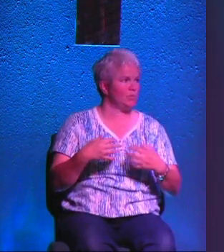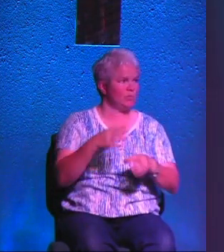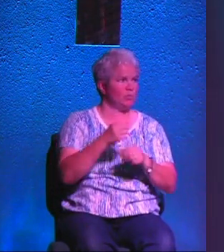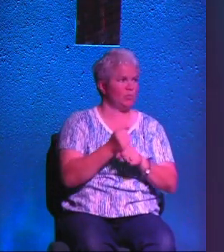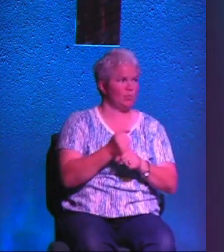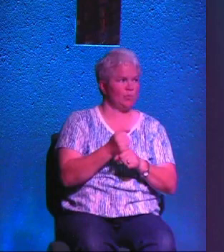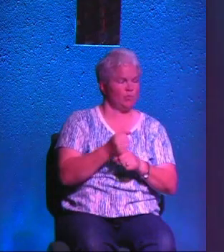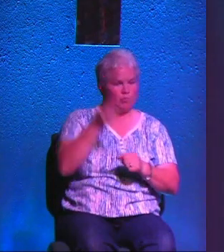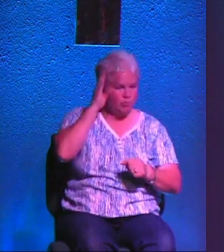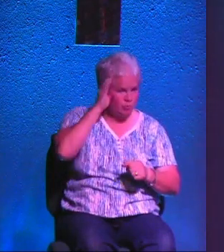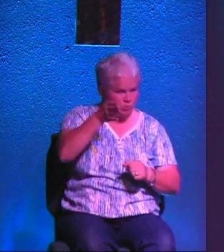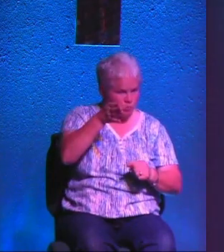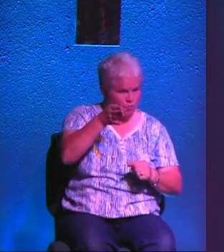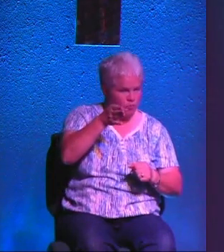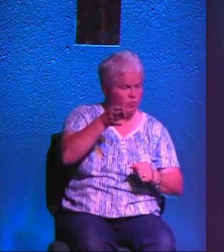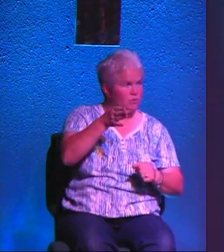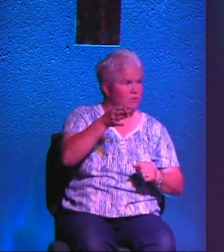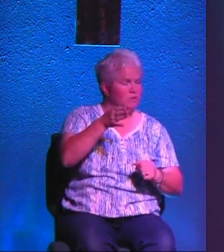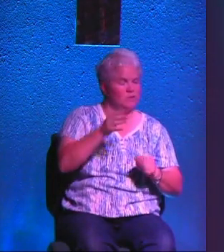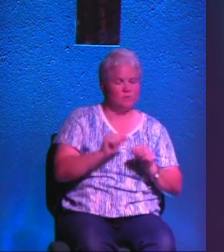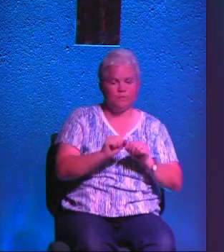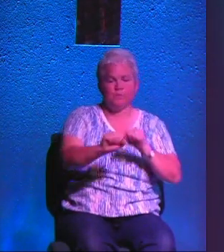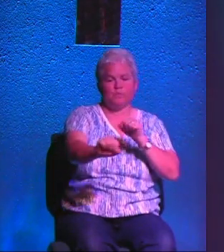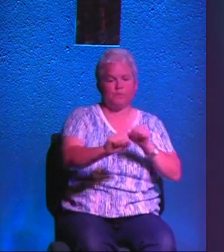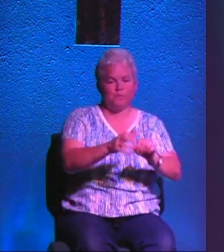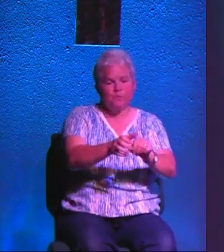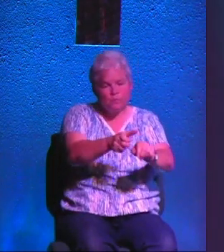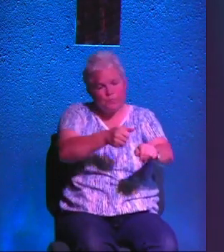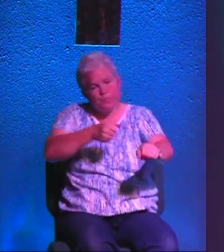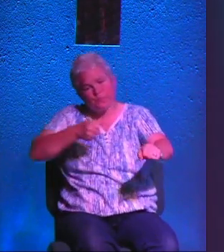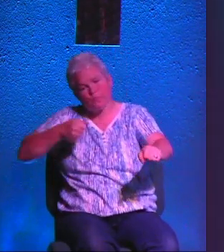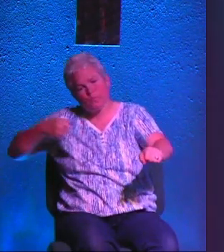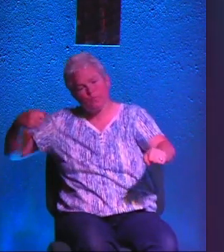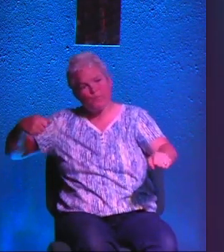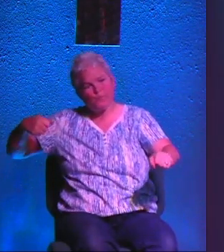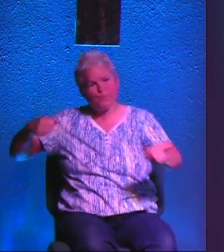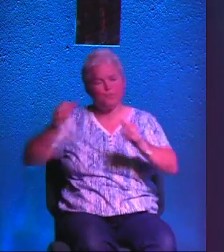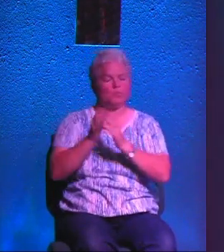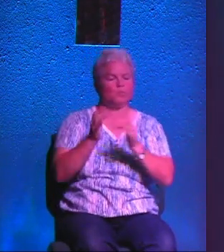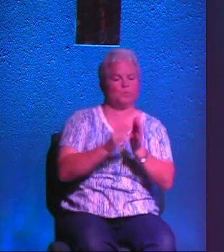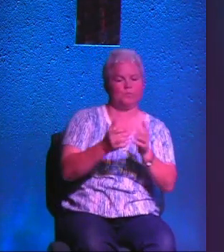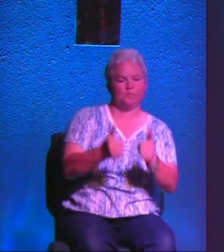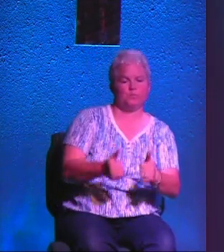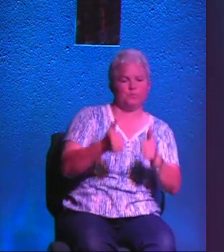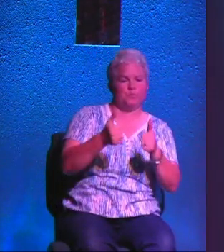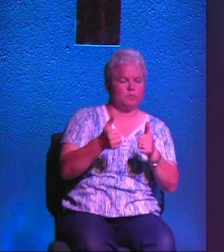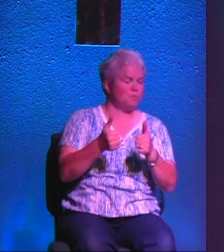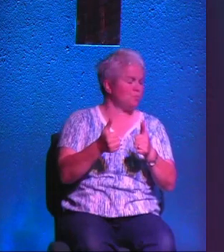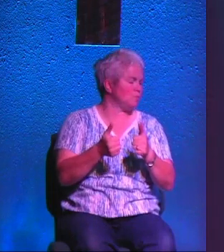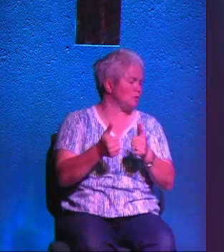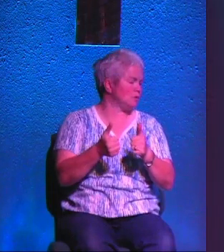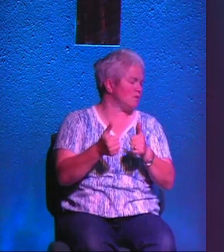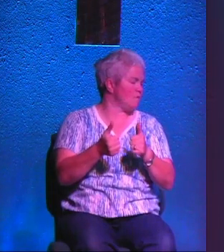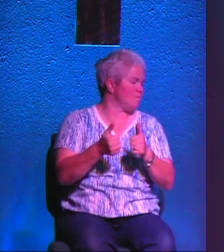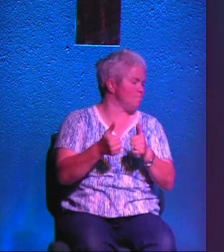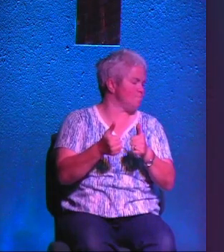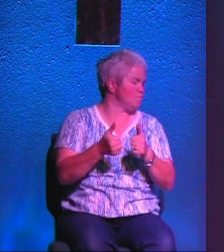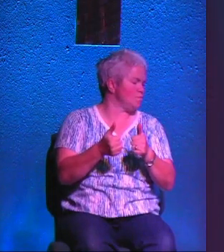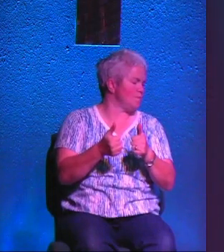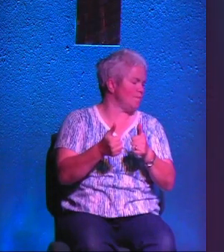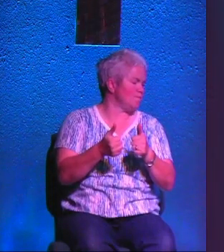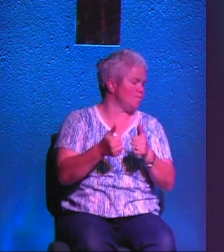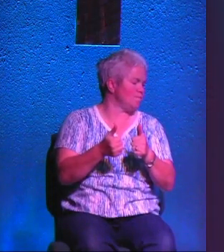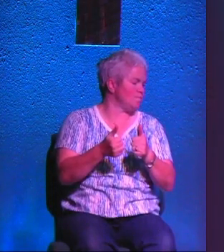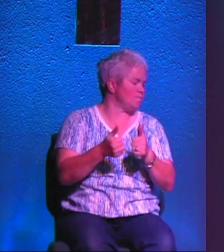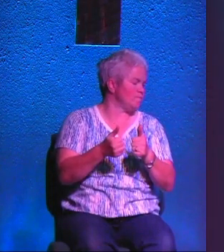need to get past those things and open the door to Jesus in their life.